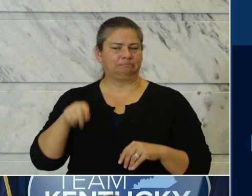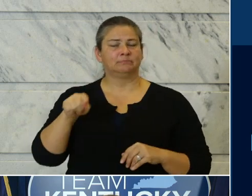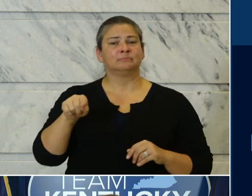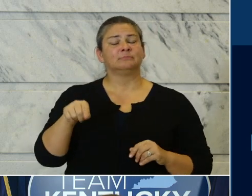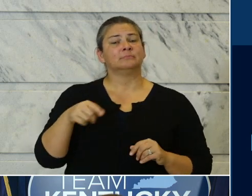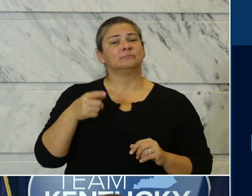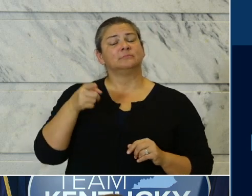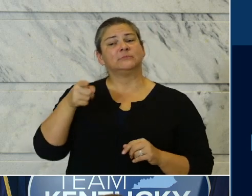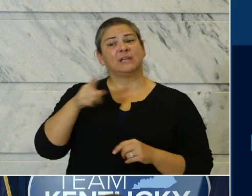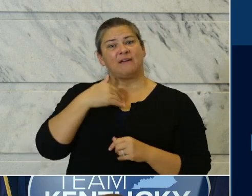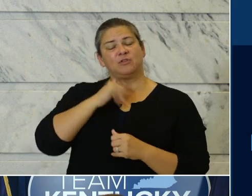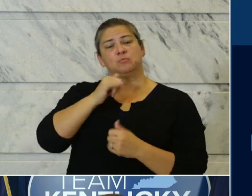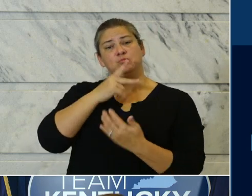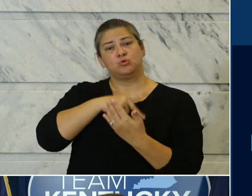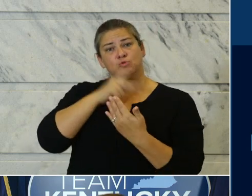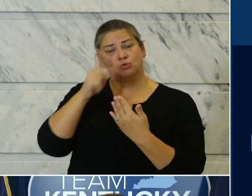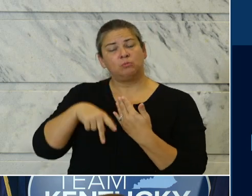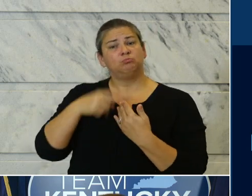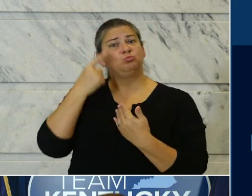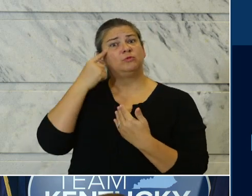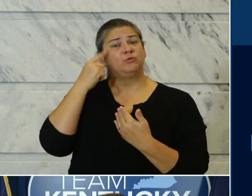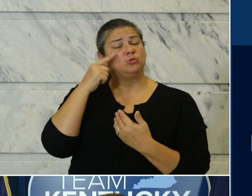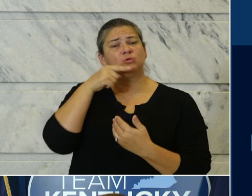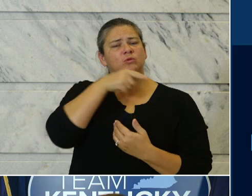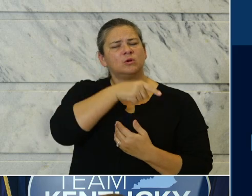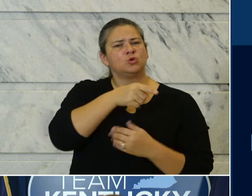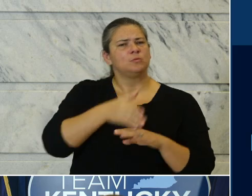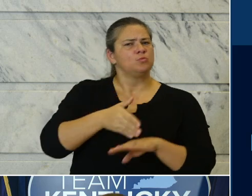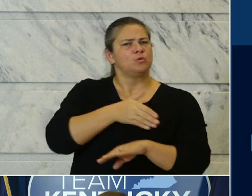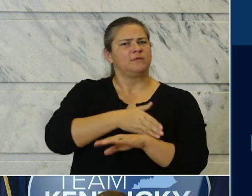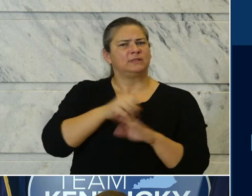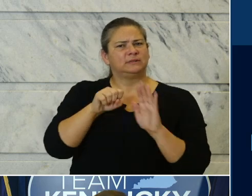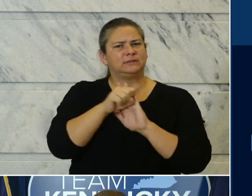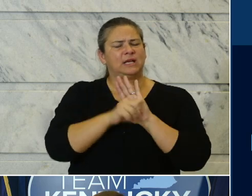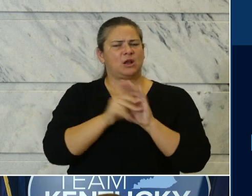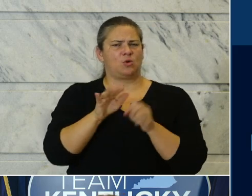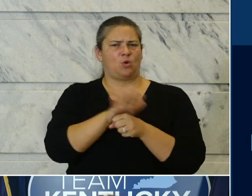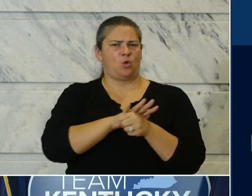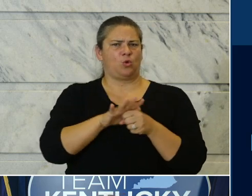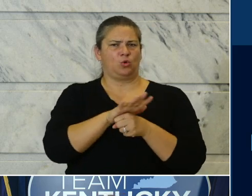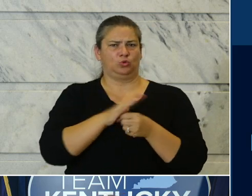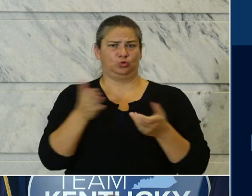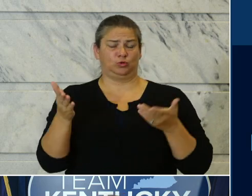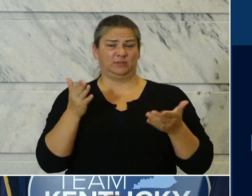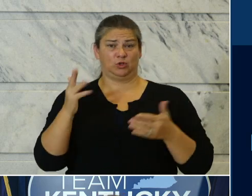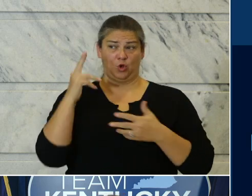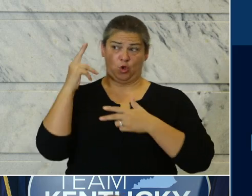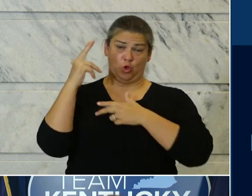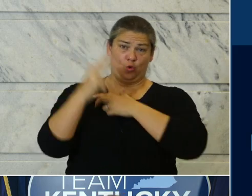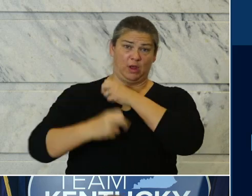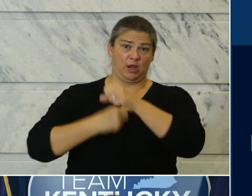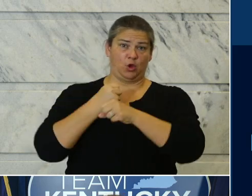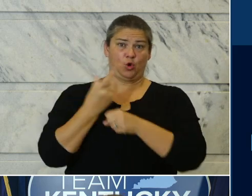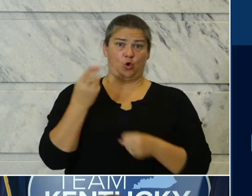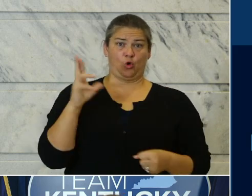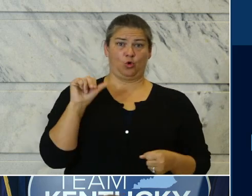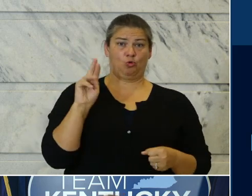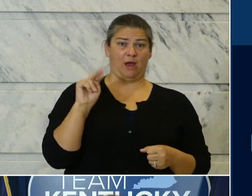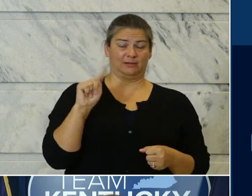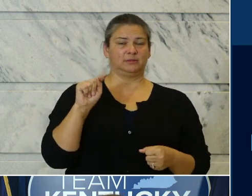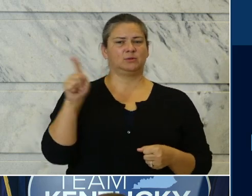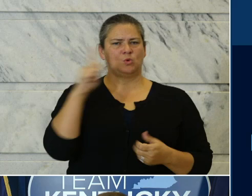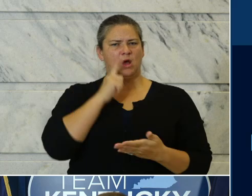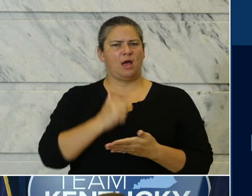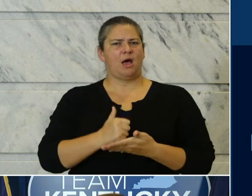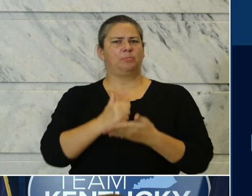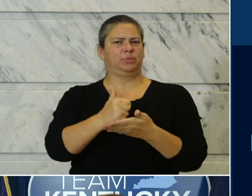through specific programming to enhance local and state services. This is a 3-year grant, and it's going to help the Department for